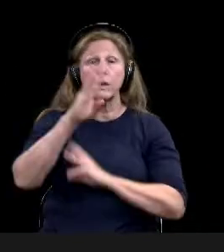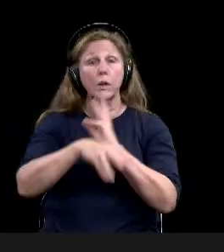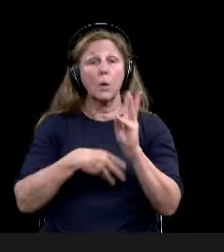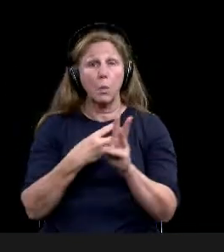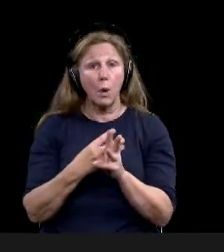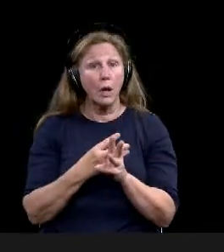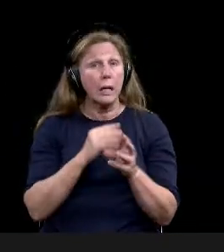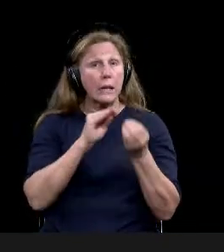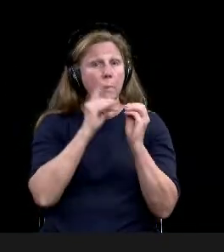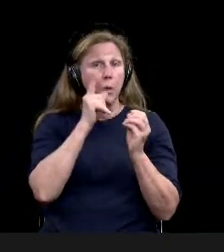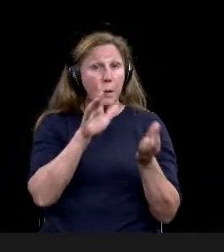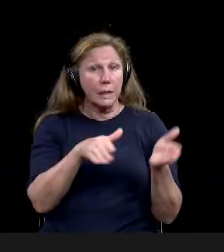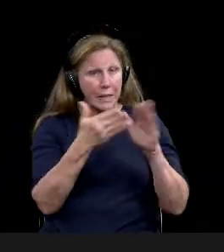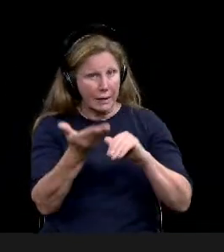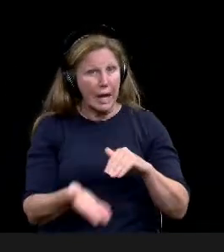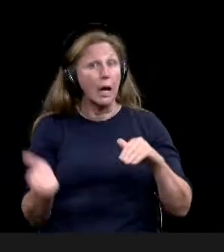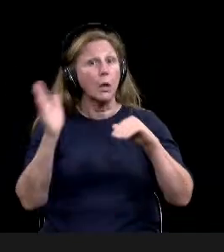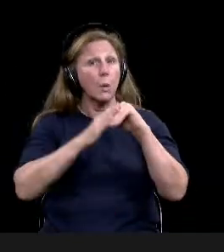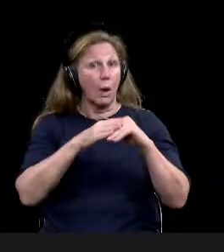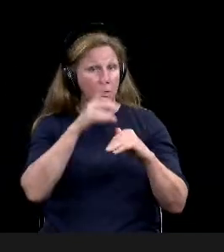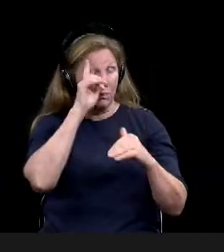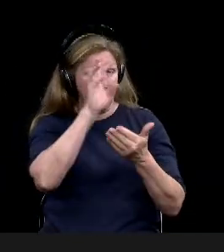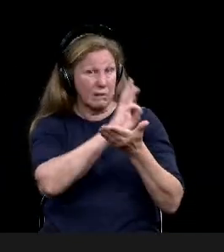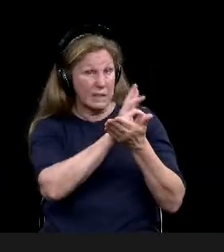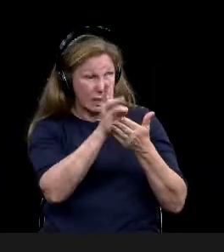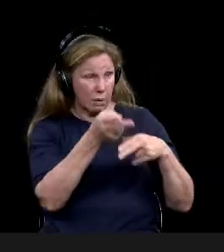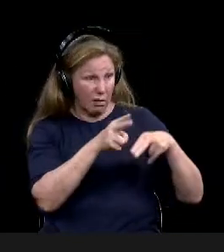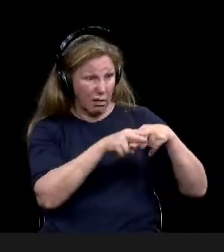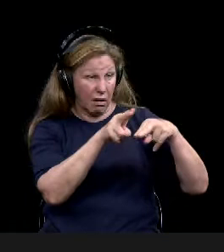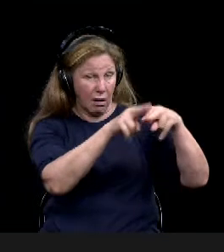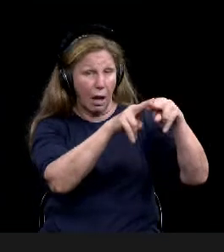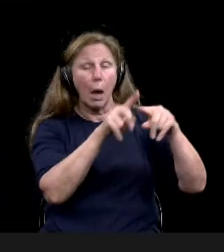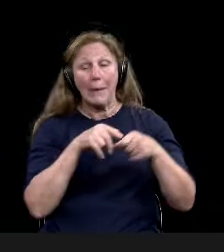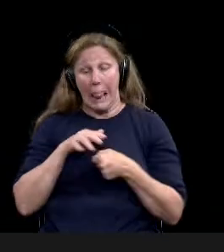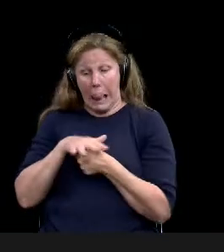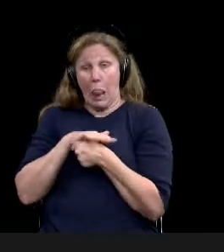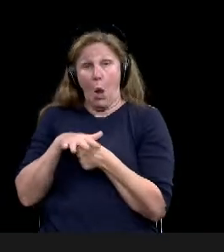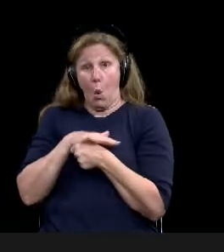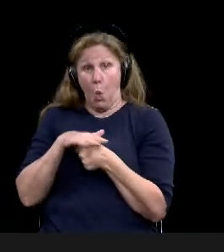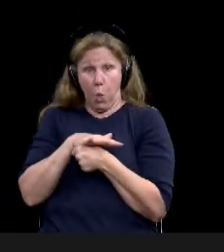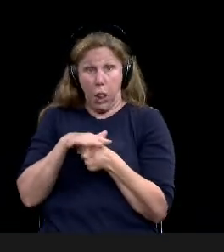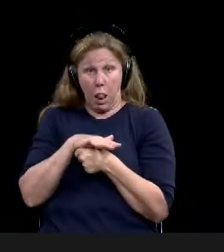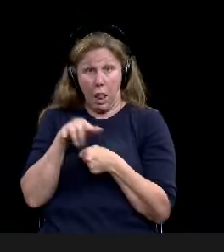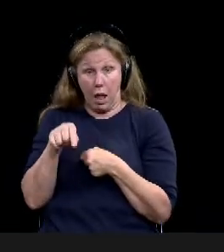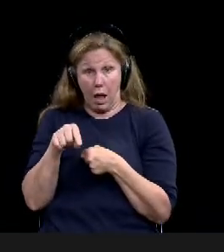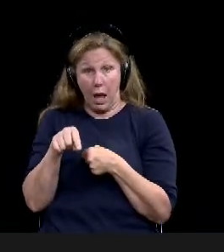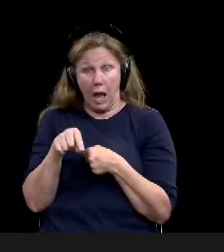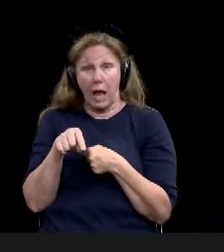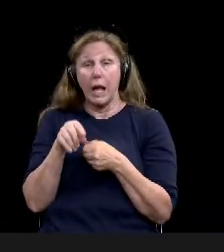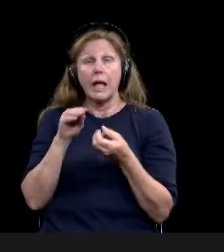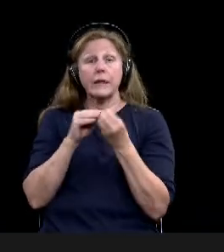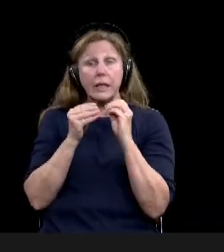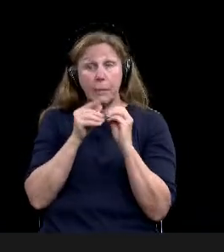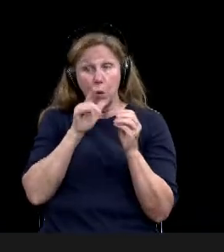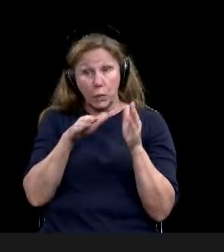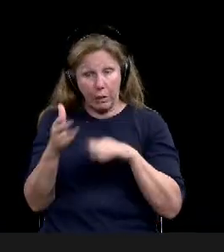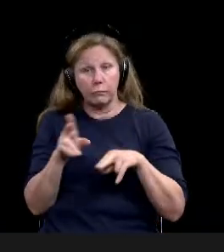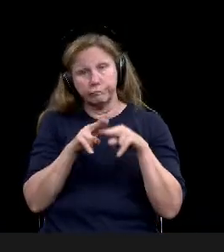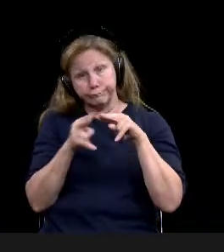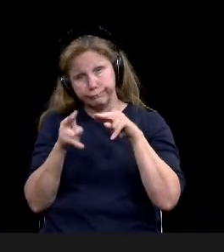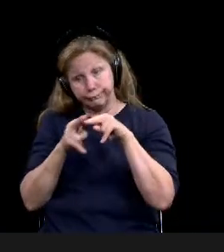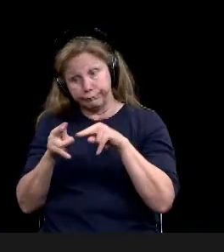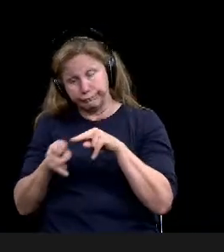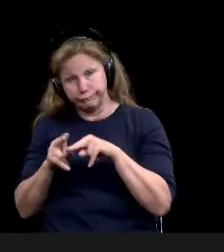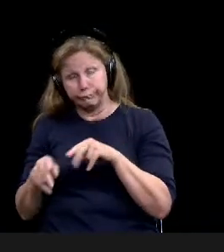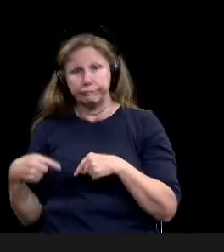steadily decreased since peaks midwinter. And saying that, as long as there